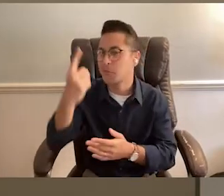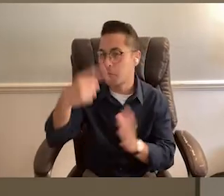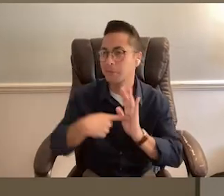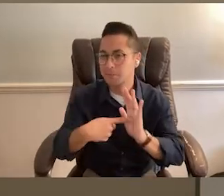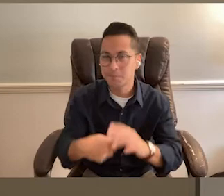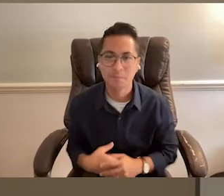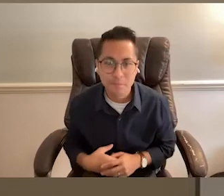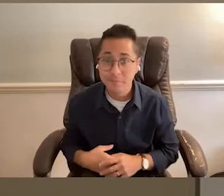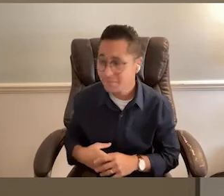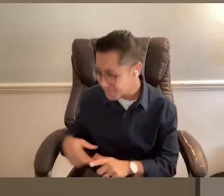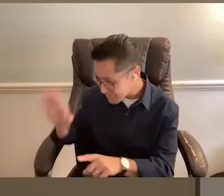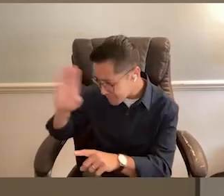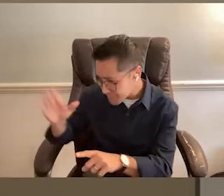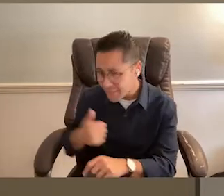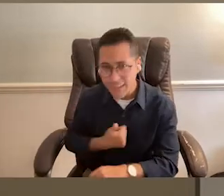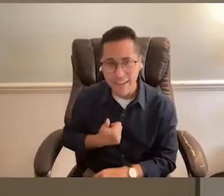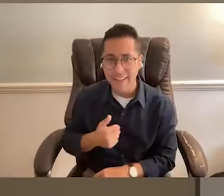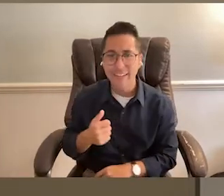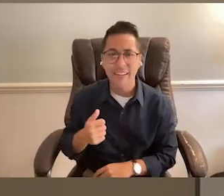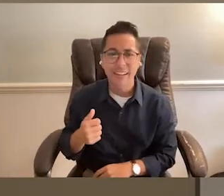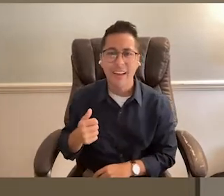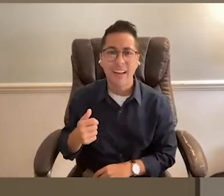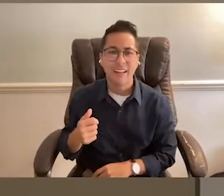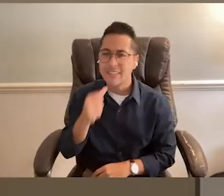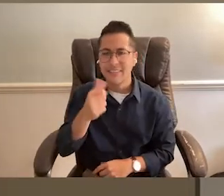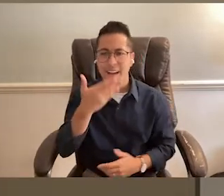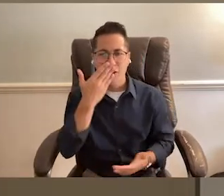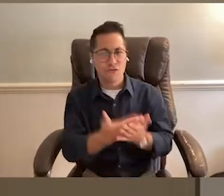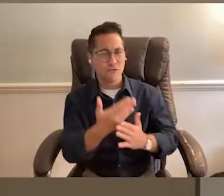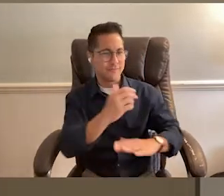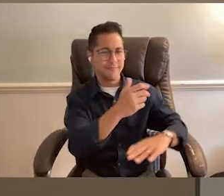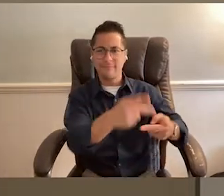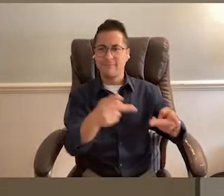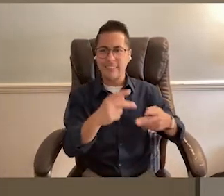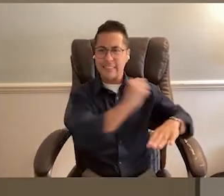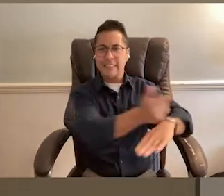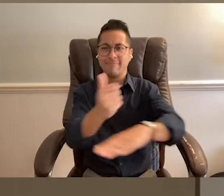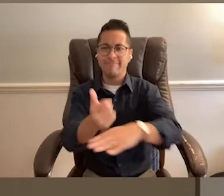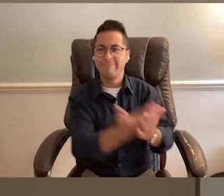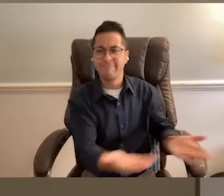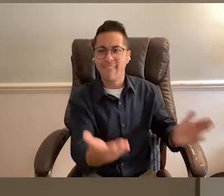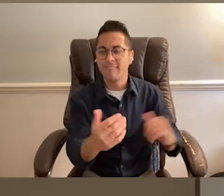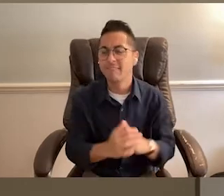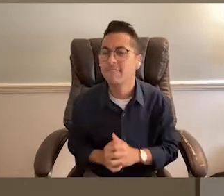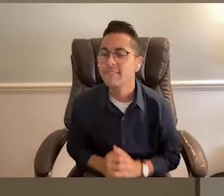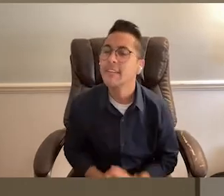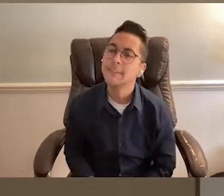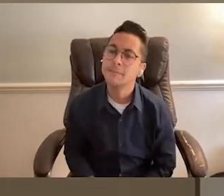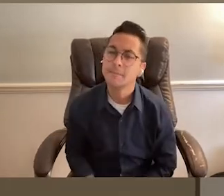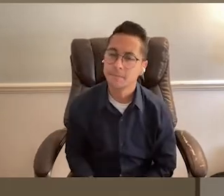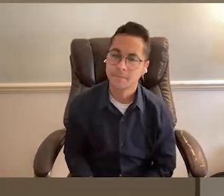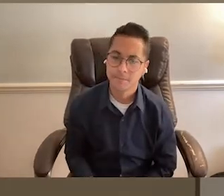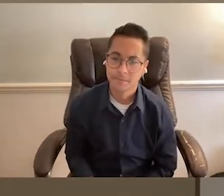so they can choose what is best for them. We enhance their decision-making skills, but we do believe in natural consequences. So my favorite